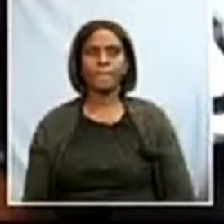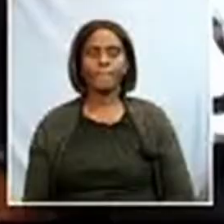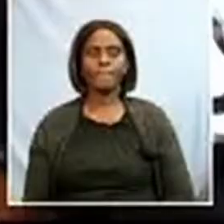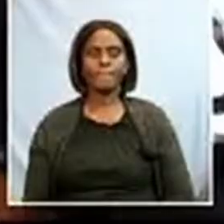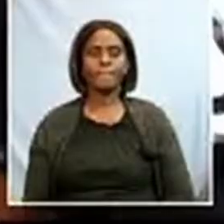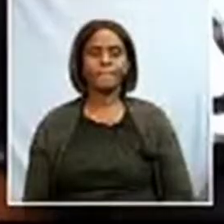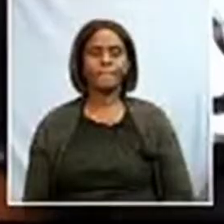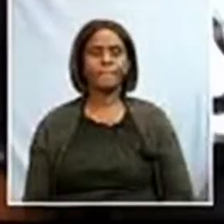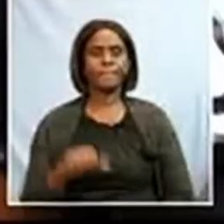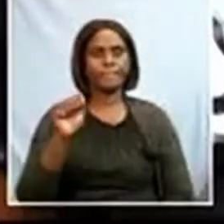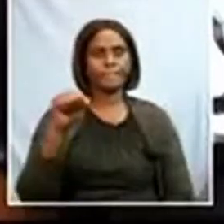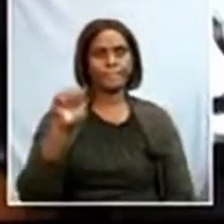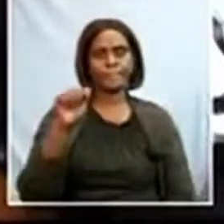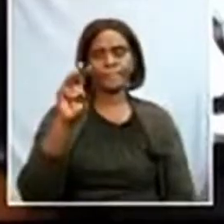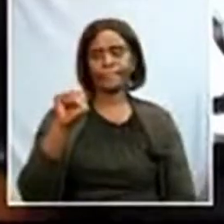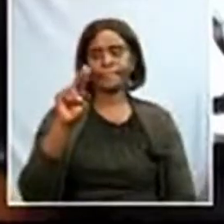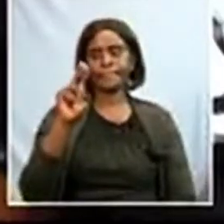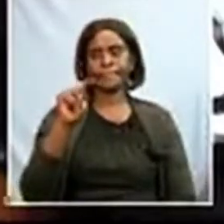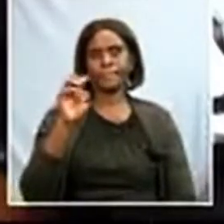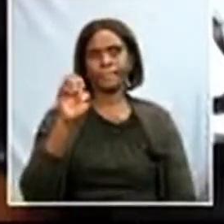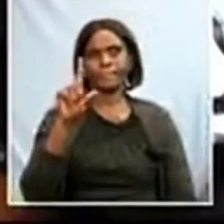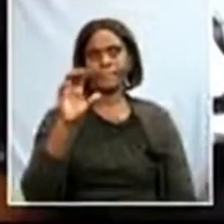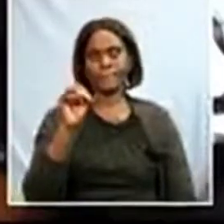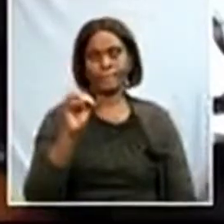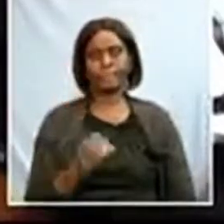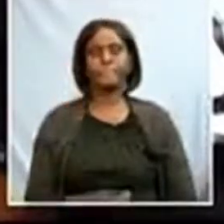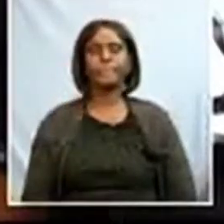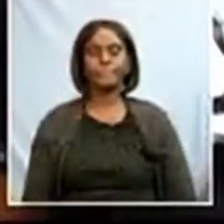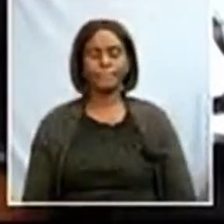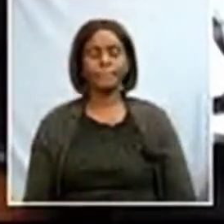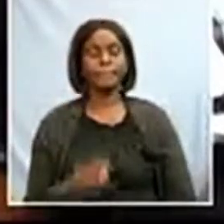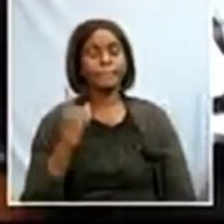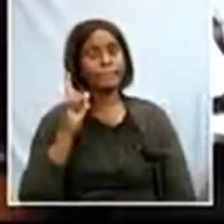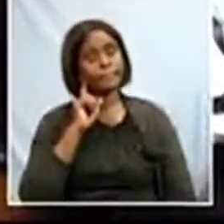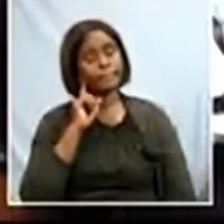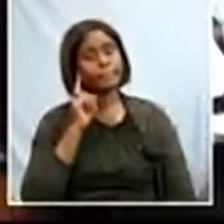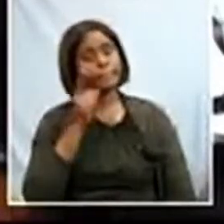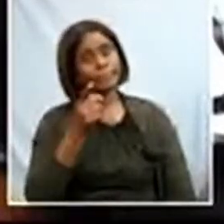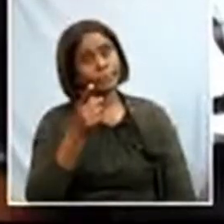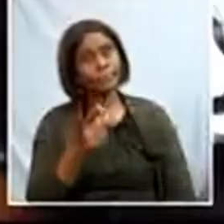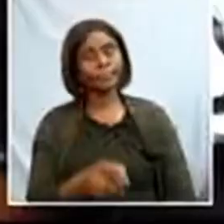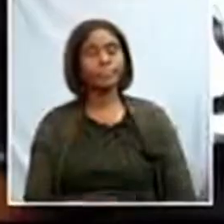Yes, Honorable Mtelo. I hear you.